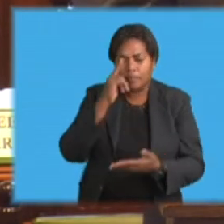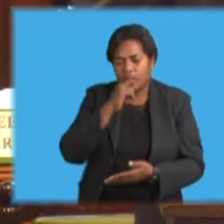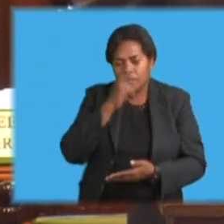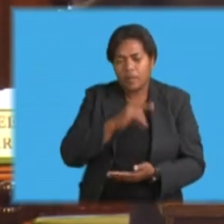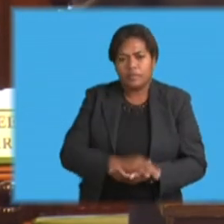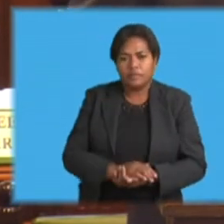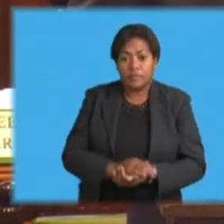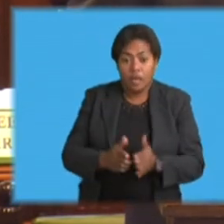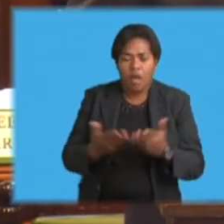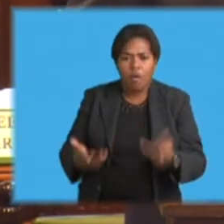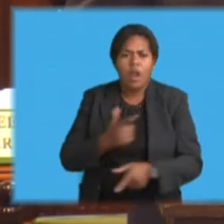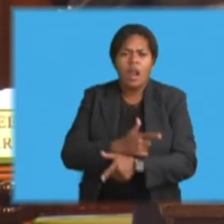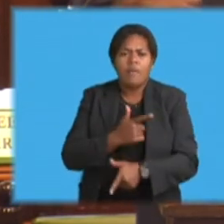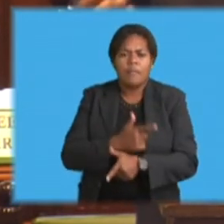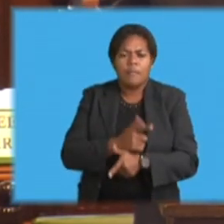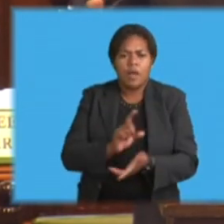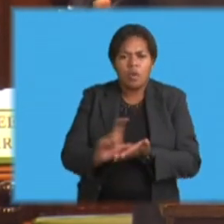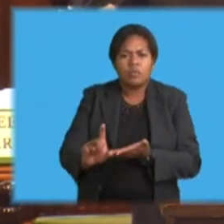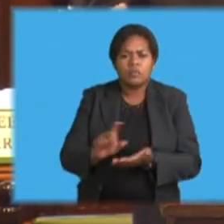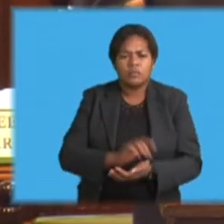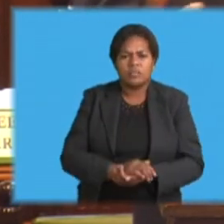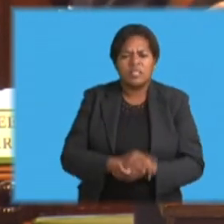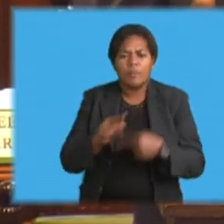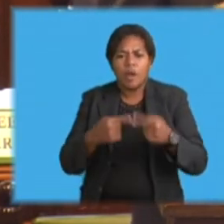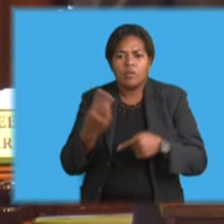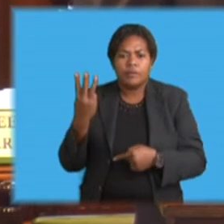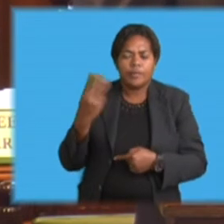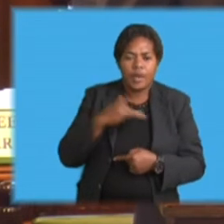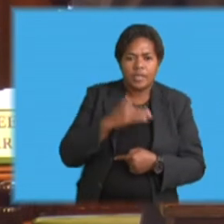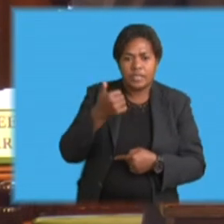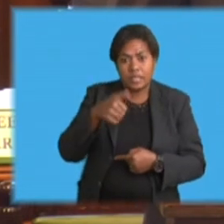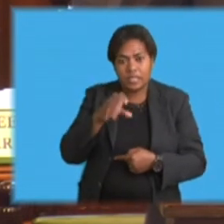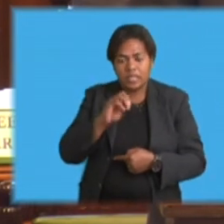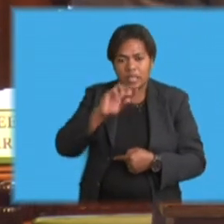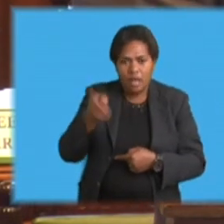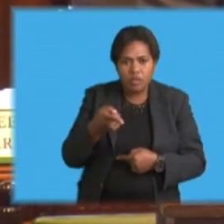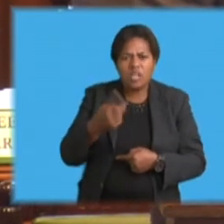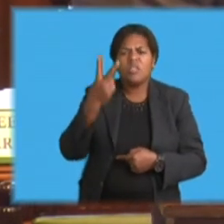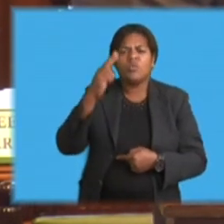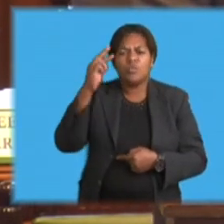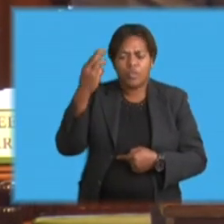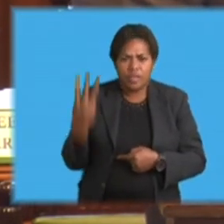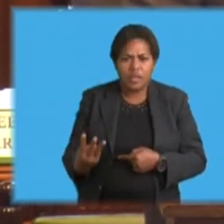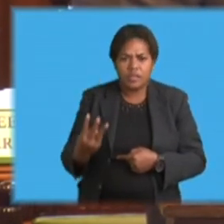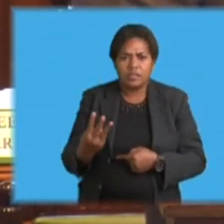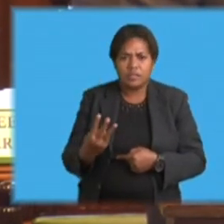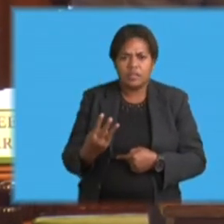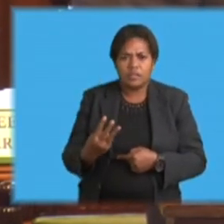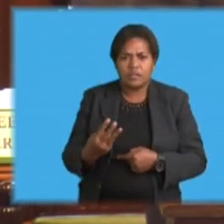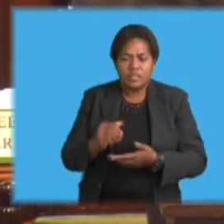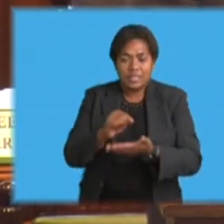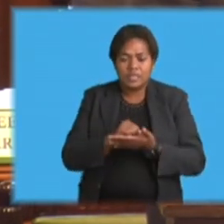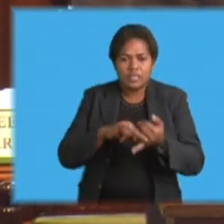know our labor force is basically a number of around 360,000. Two-thirds of these are in the informal and subsistence, in